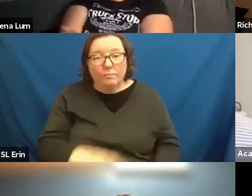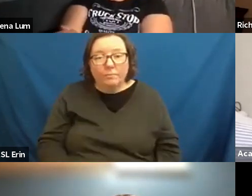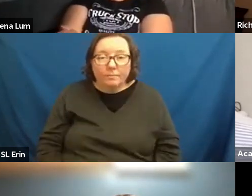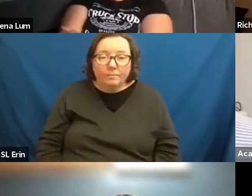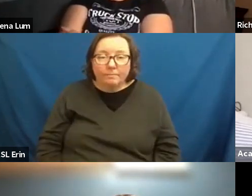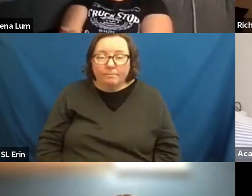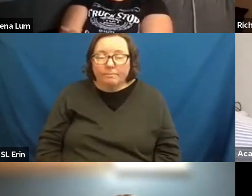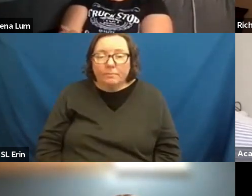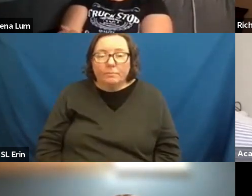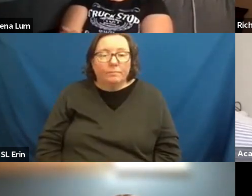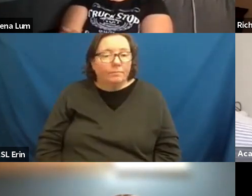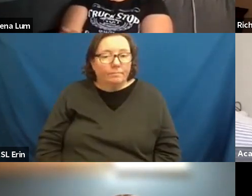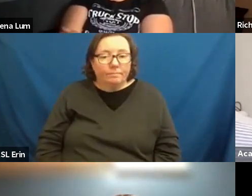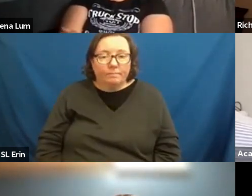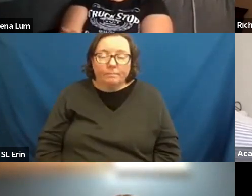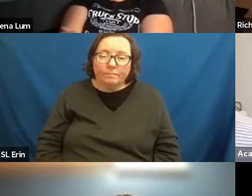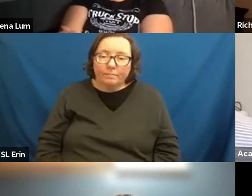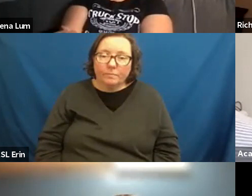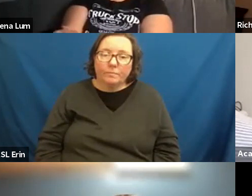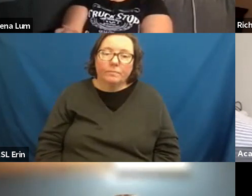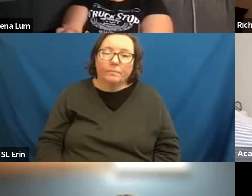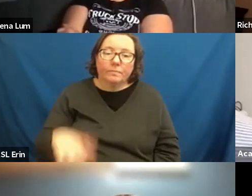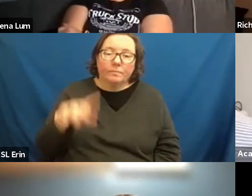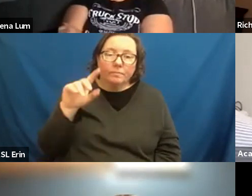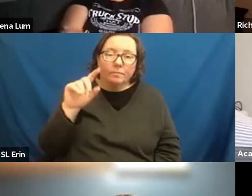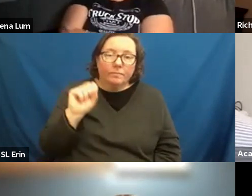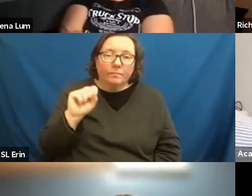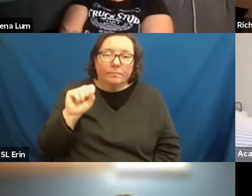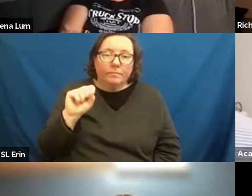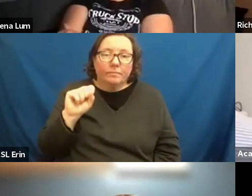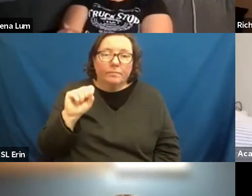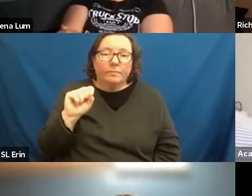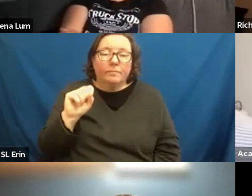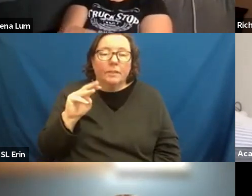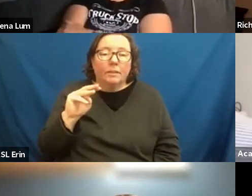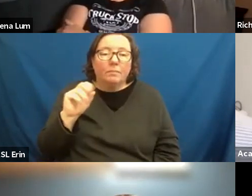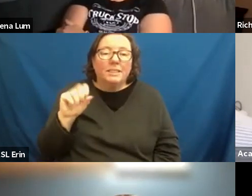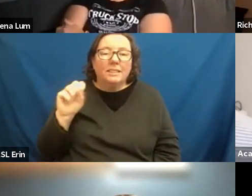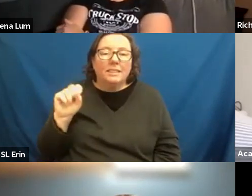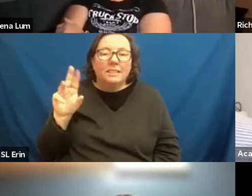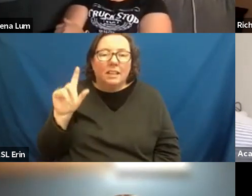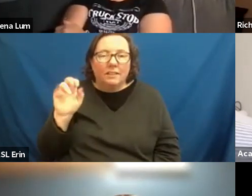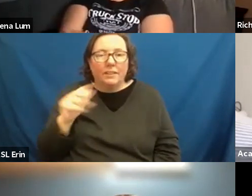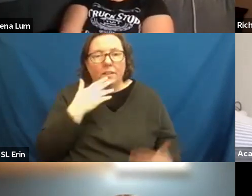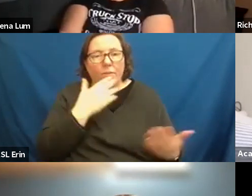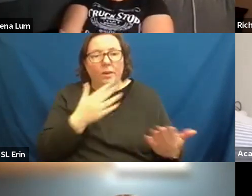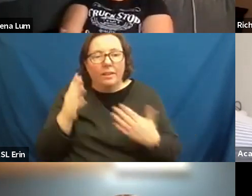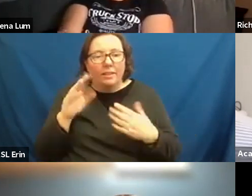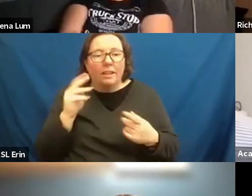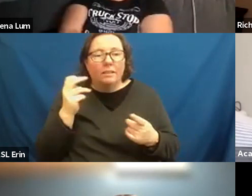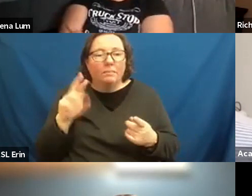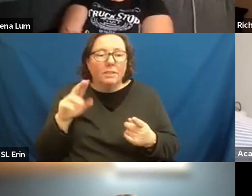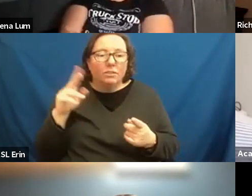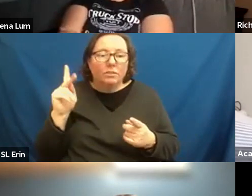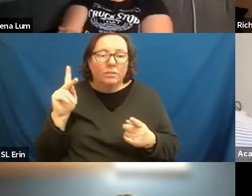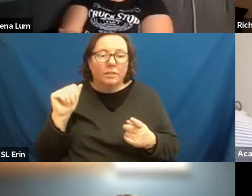I see none. I want to again thank Mr. Collenberg and Ms. Burris for